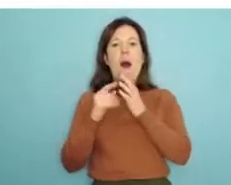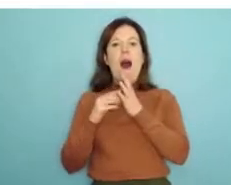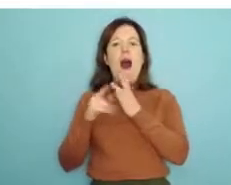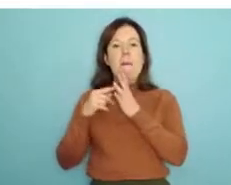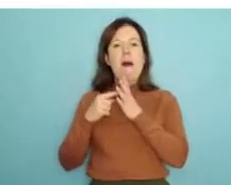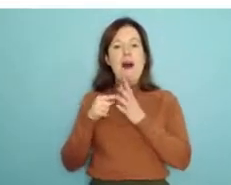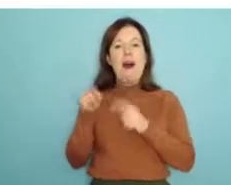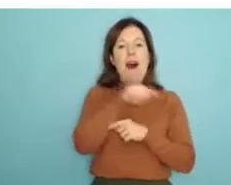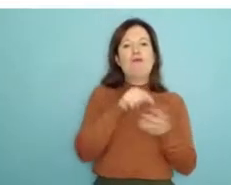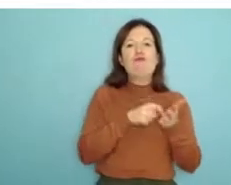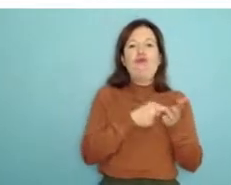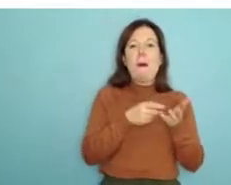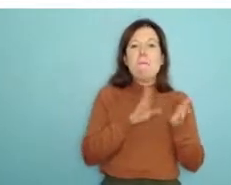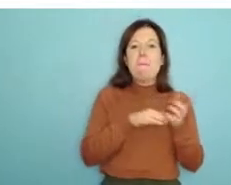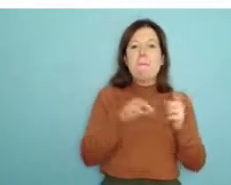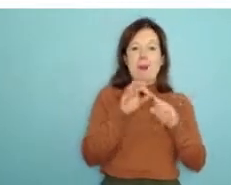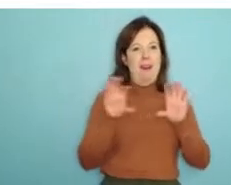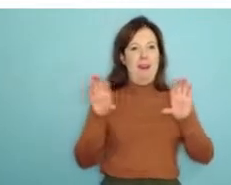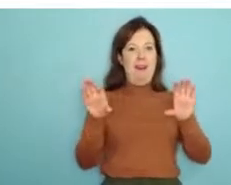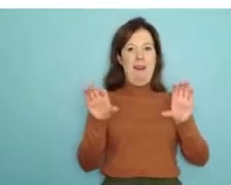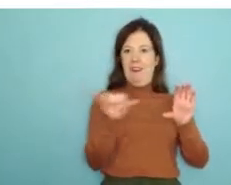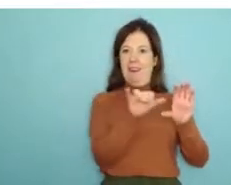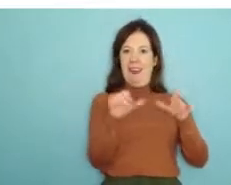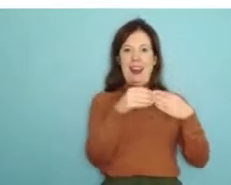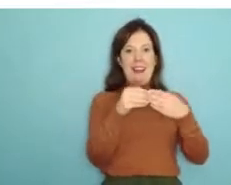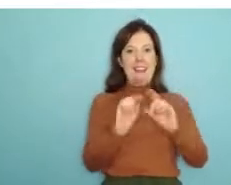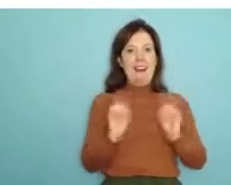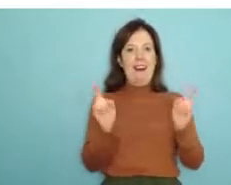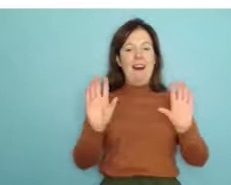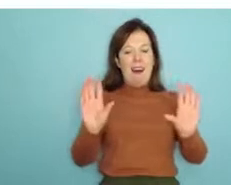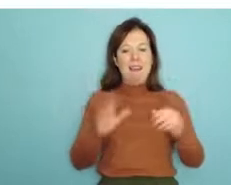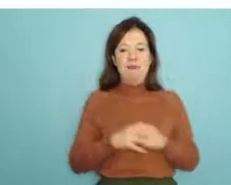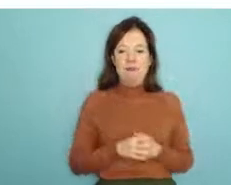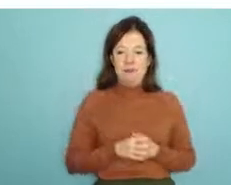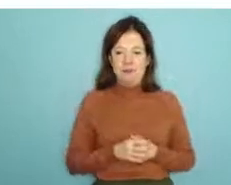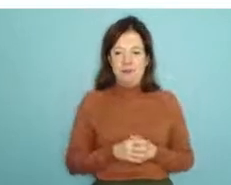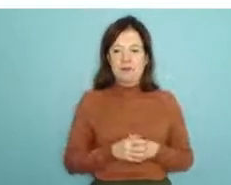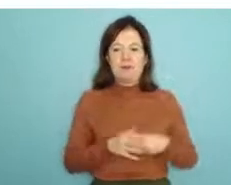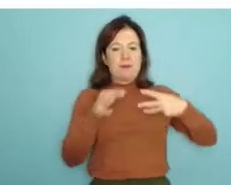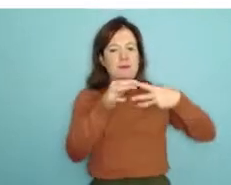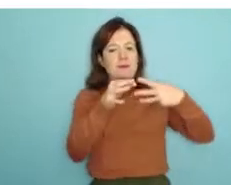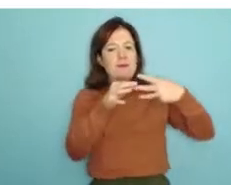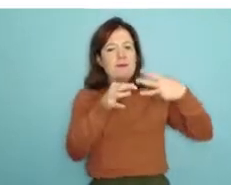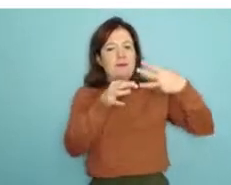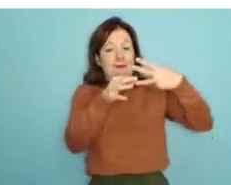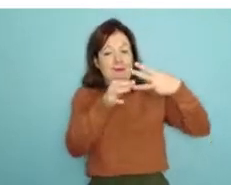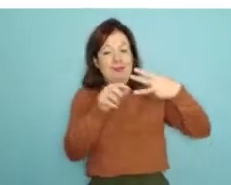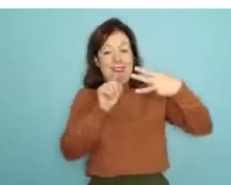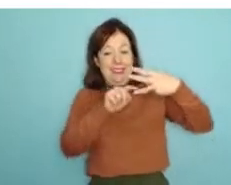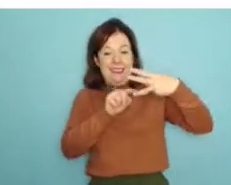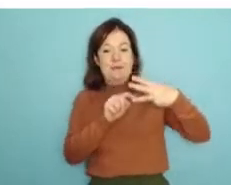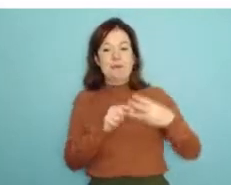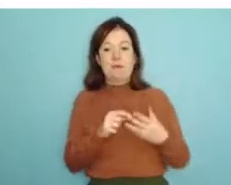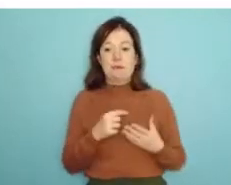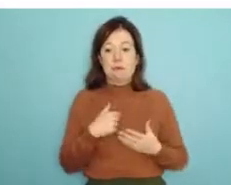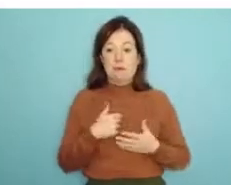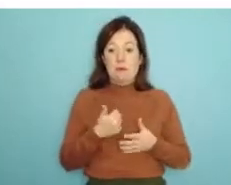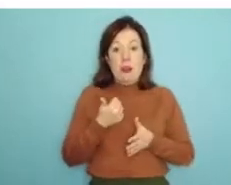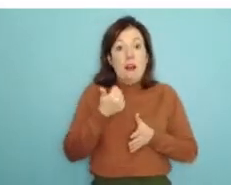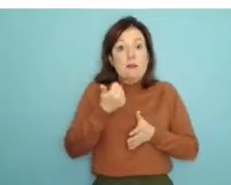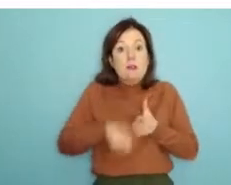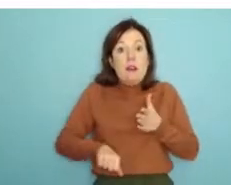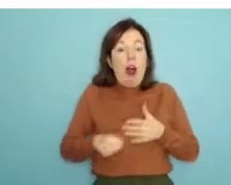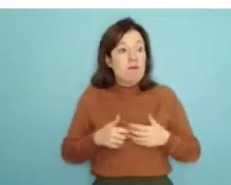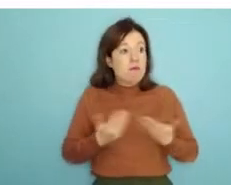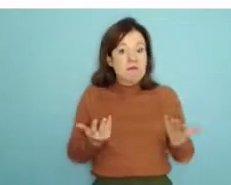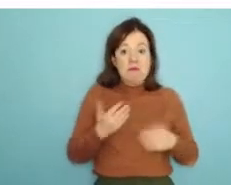analogy. That final point, start anywhere and follow it everywhere, I thought was a really useful idea, really. And it's from Myron's Maxims,